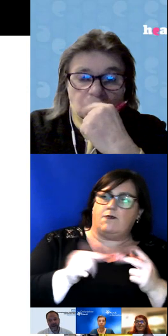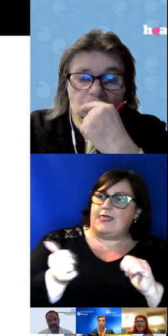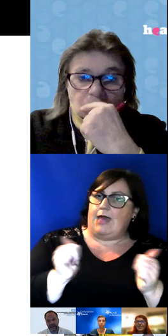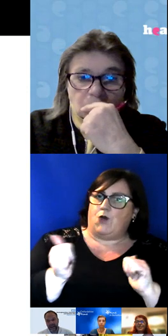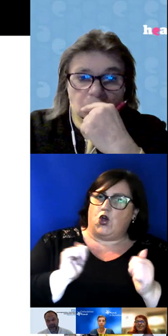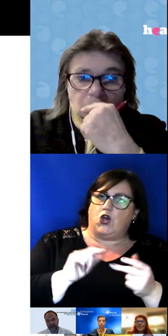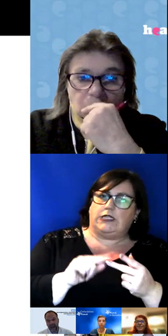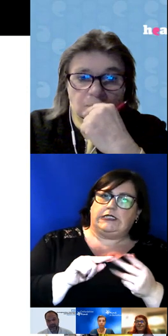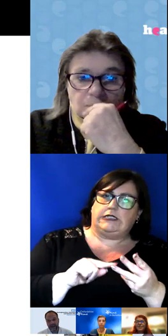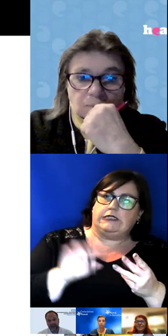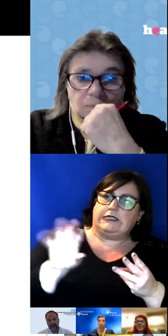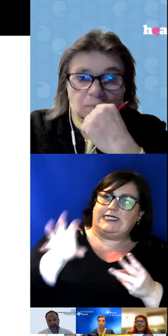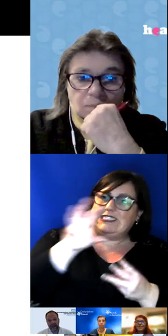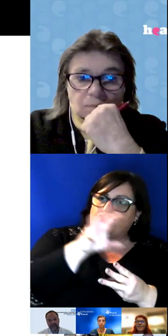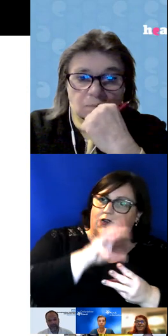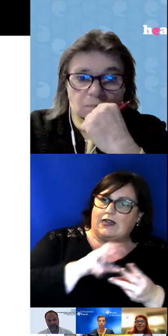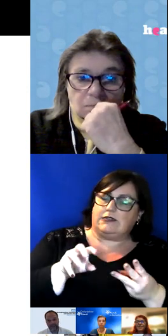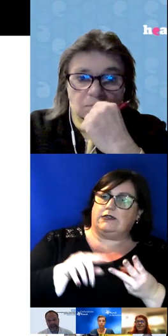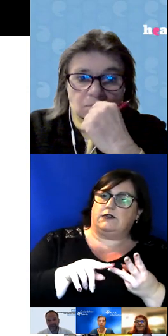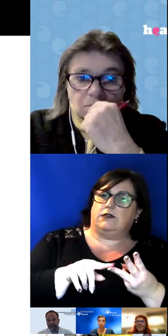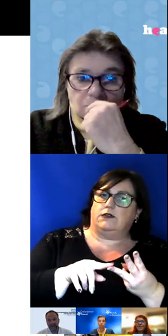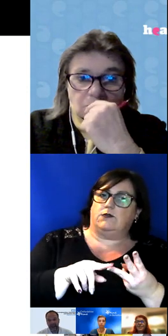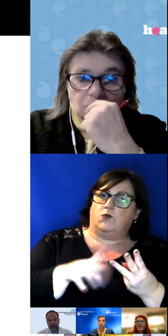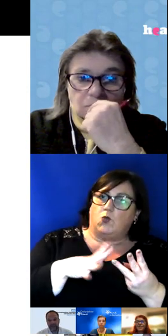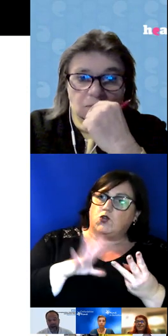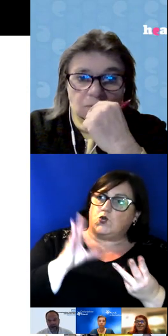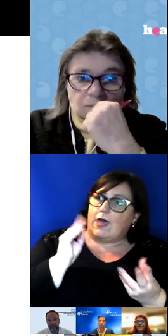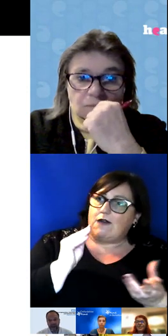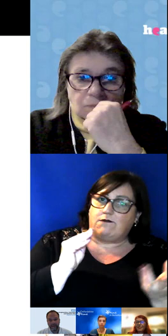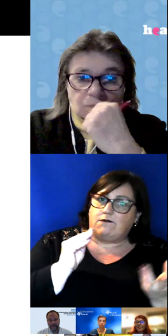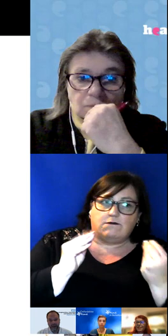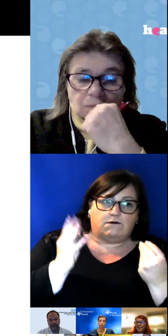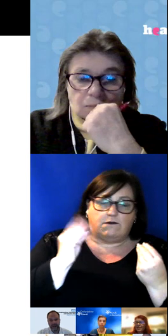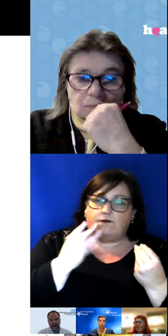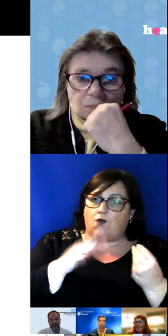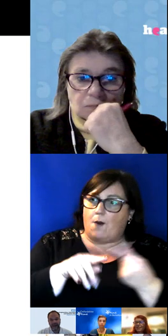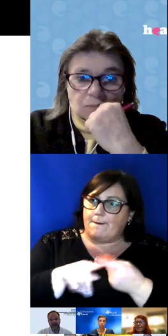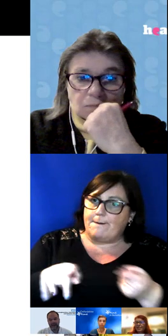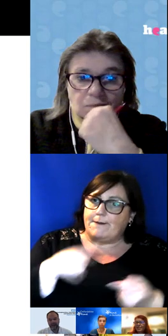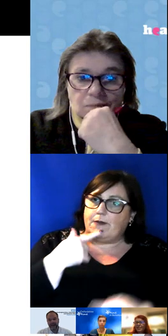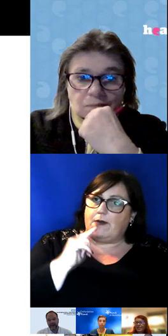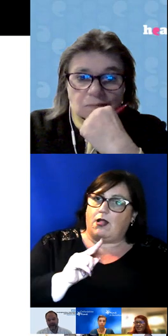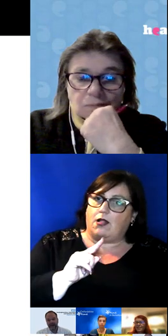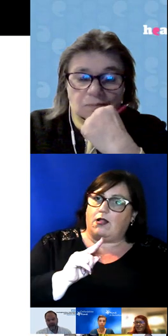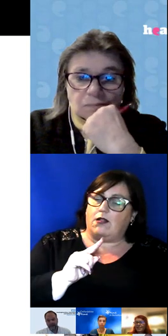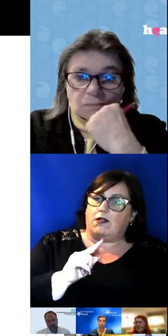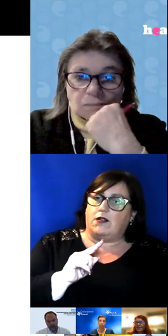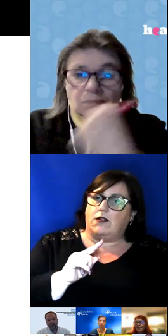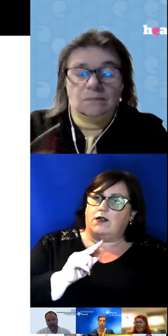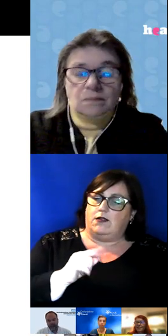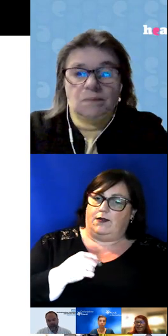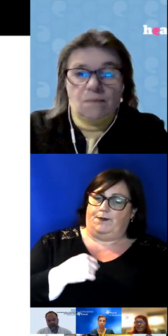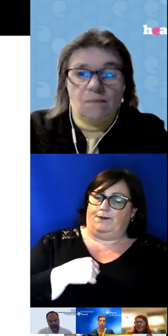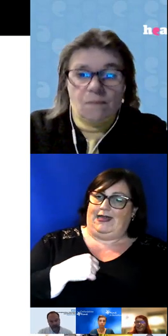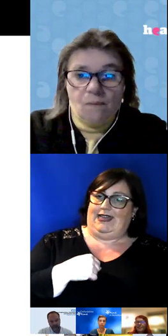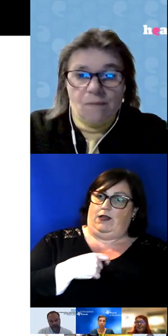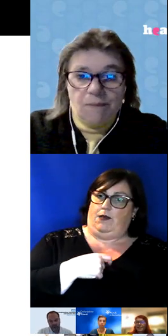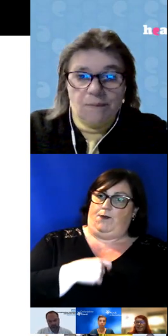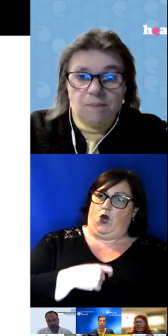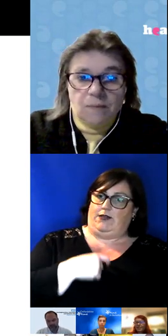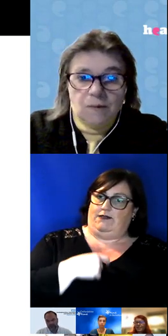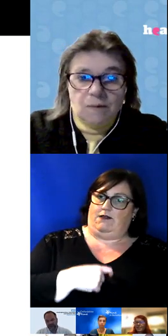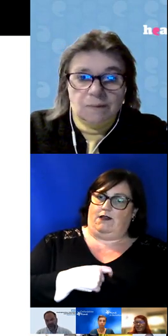to those places and hear from people, the better it's going to be. And my personally, I think there will be a need for